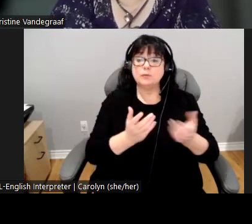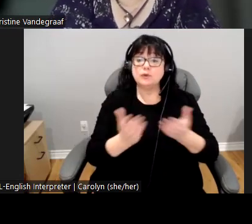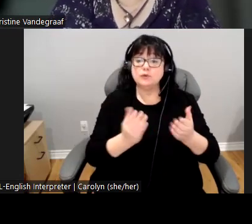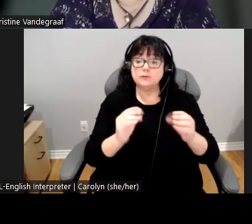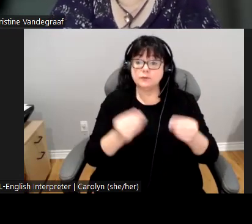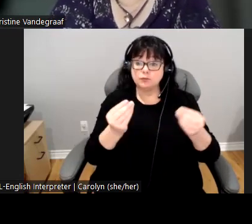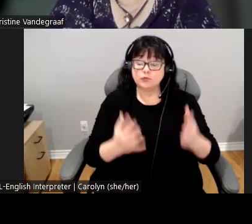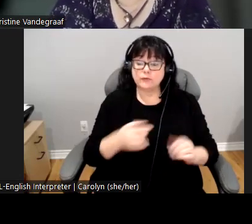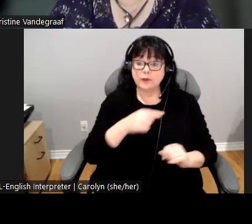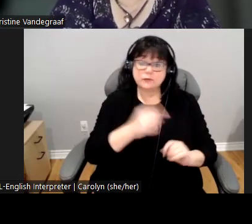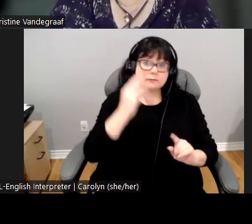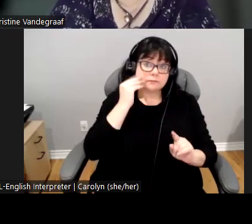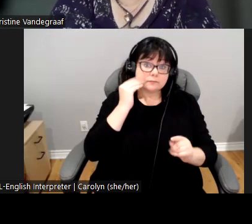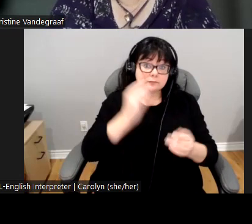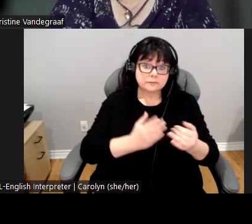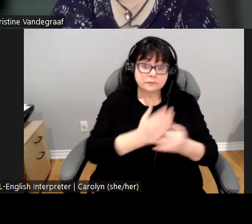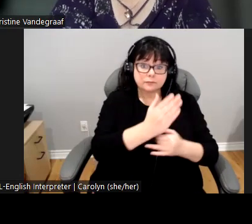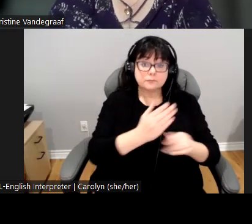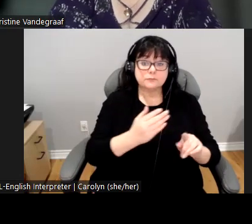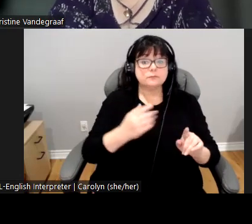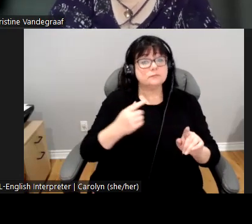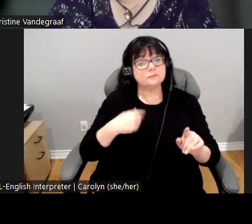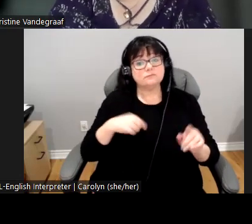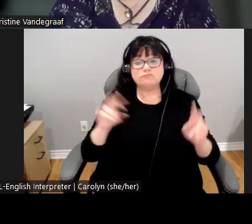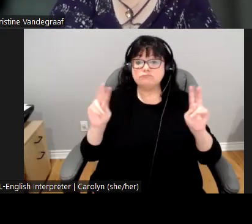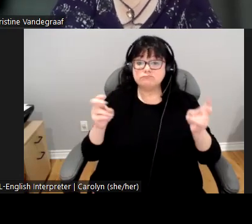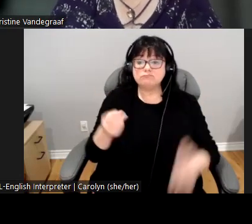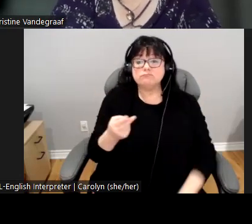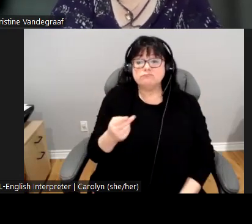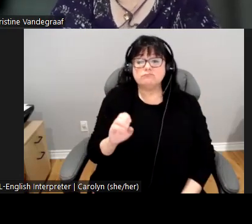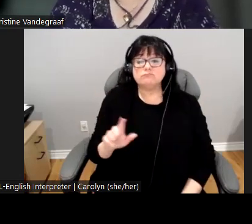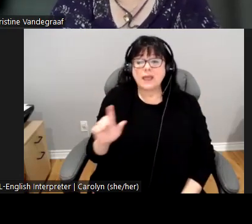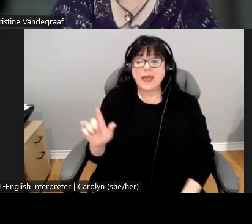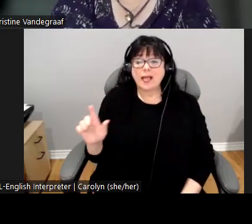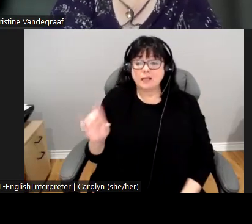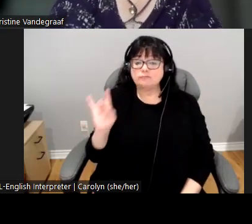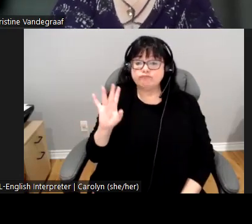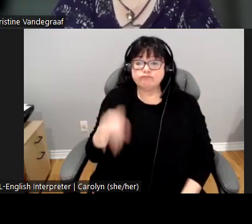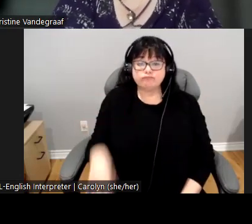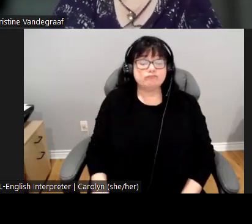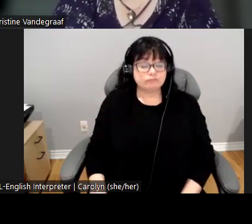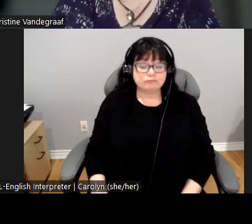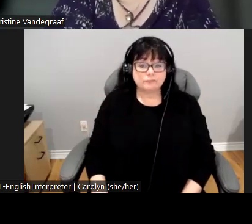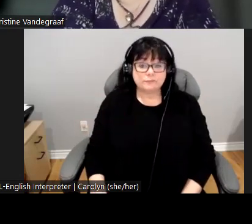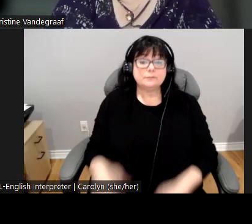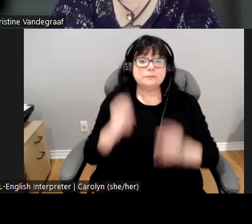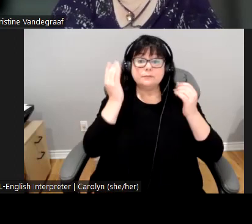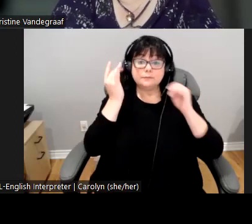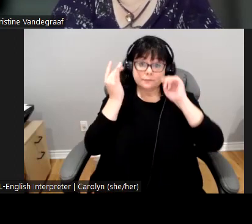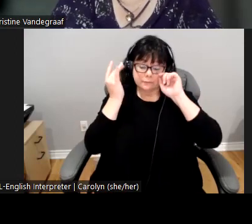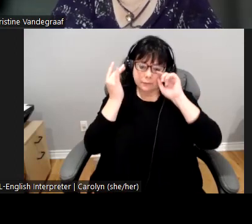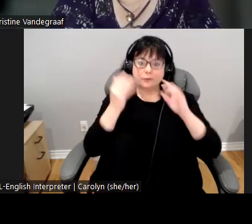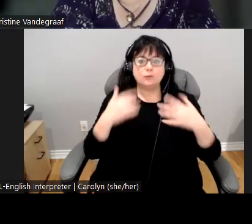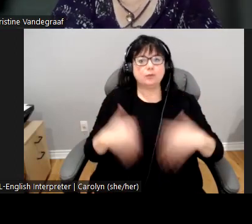see or thought of was pure hell. Just because it was monumental